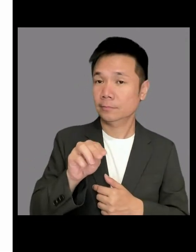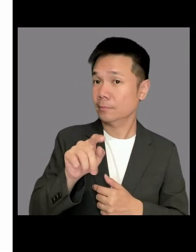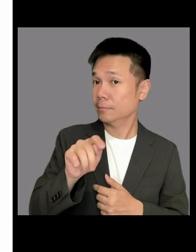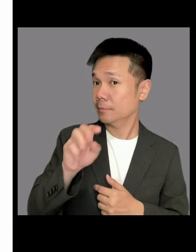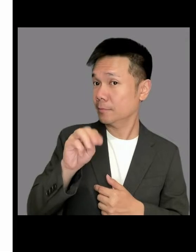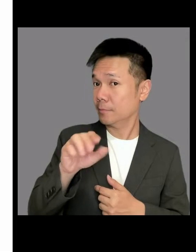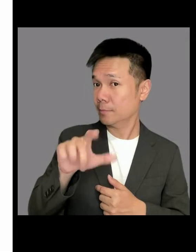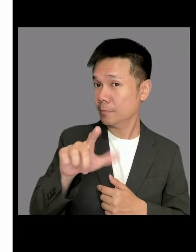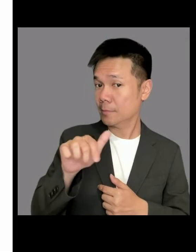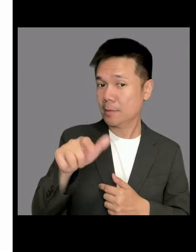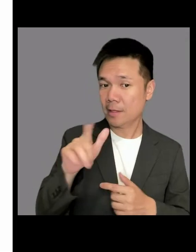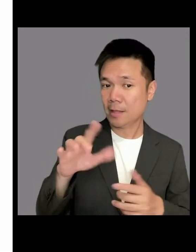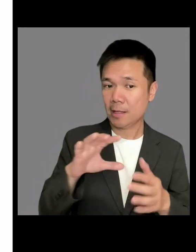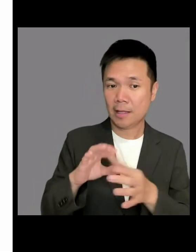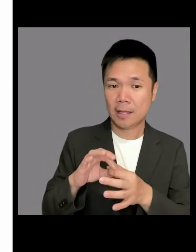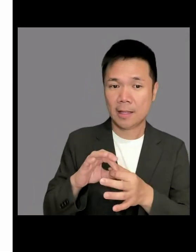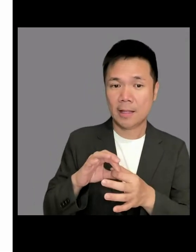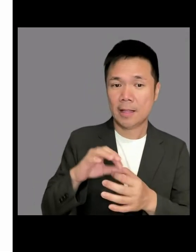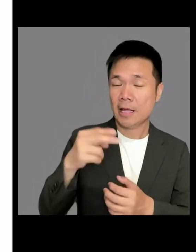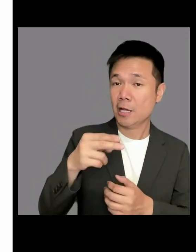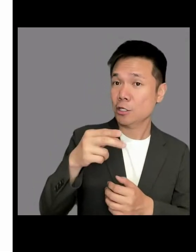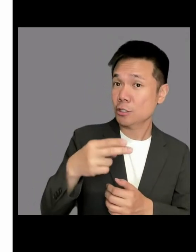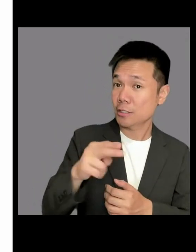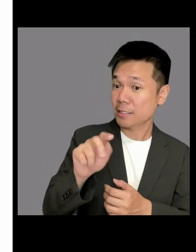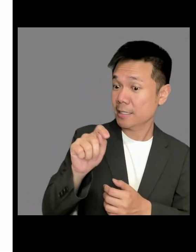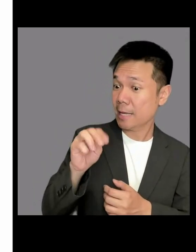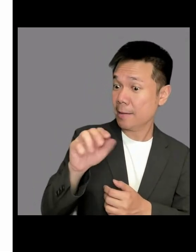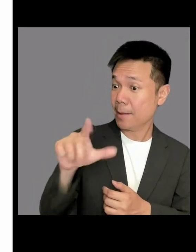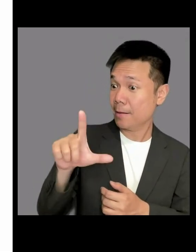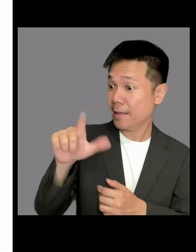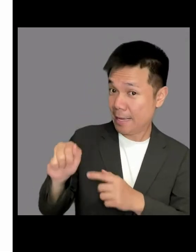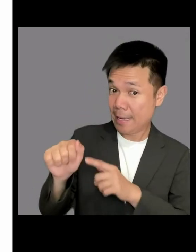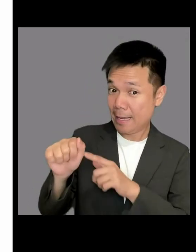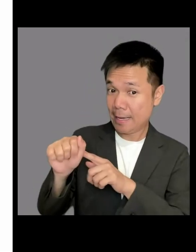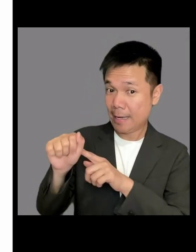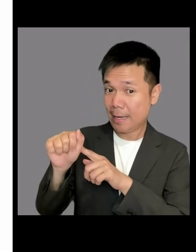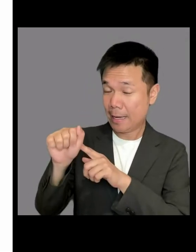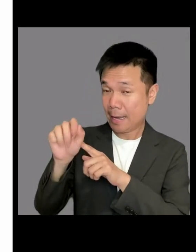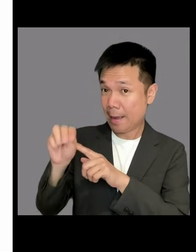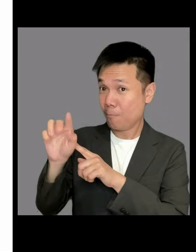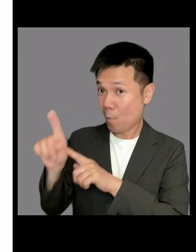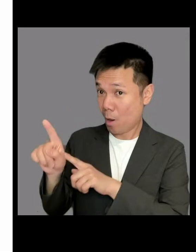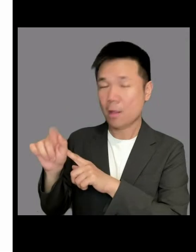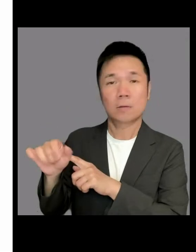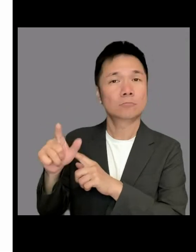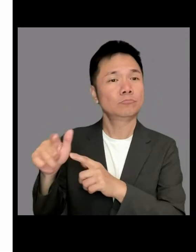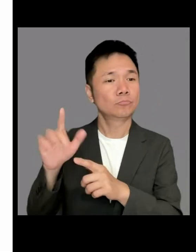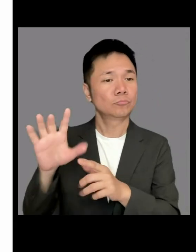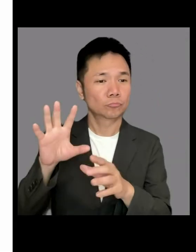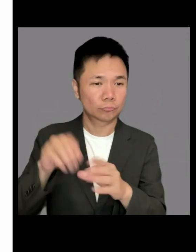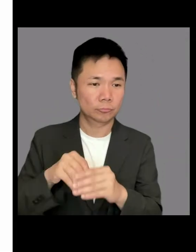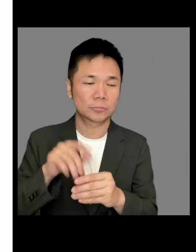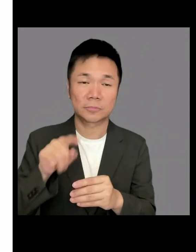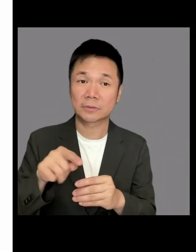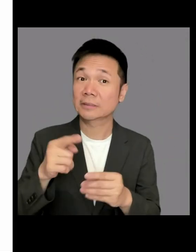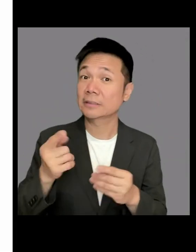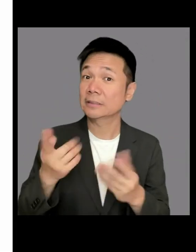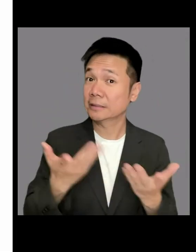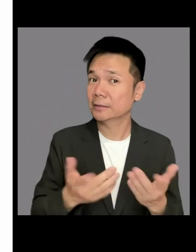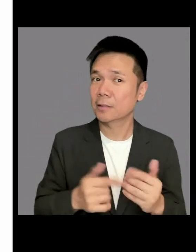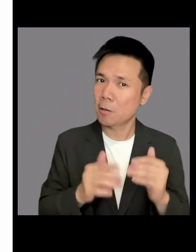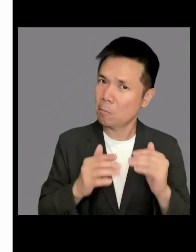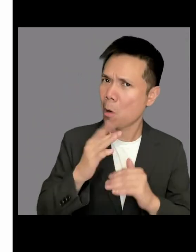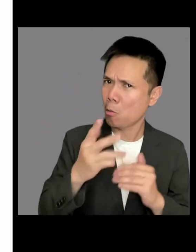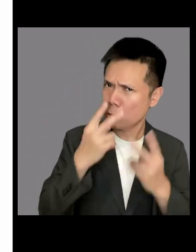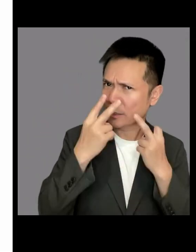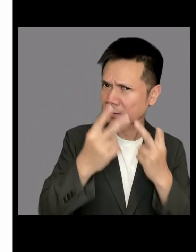HTML AAM 1.0 is a working document, but a lot of the things it goes over do exist today